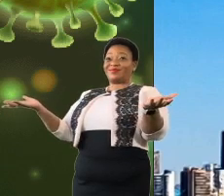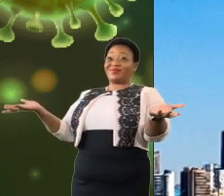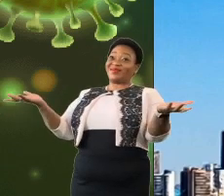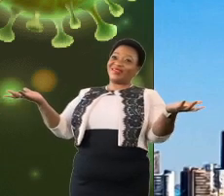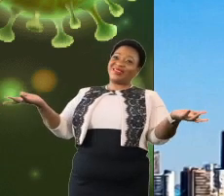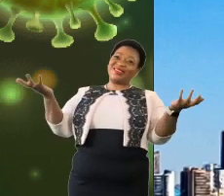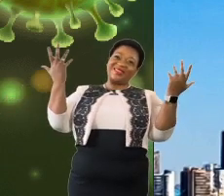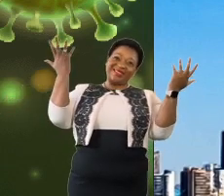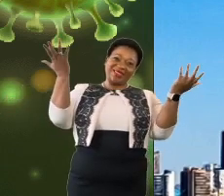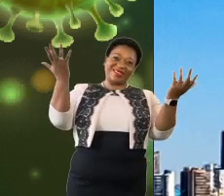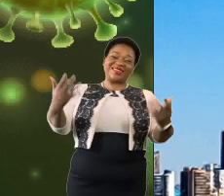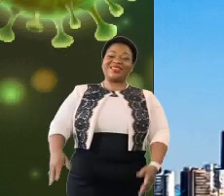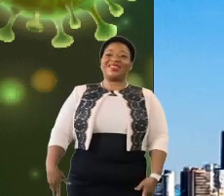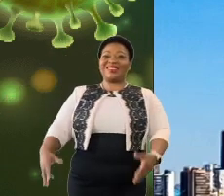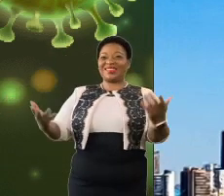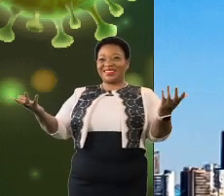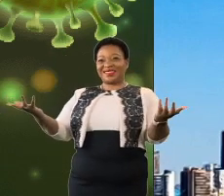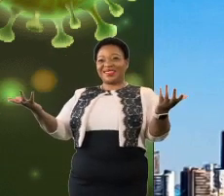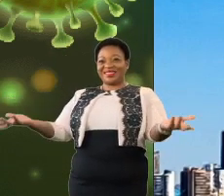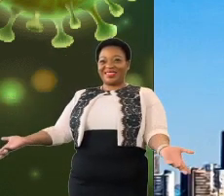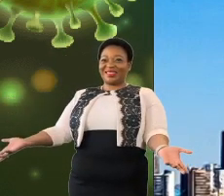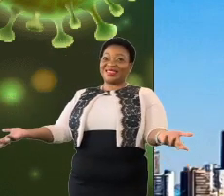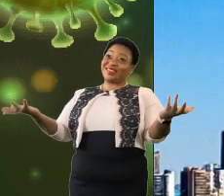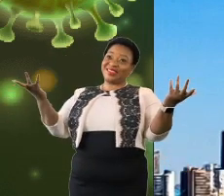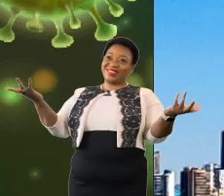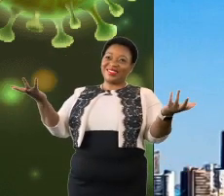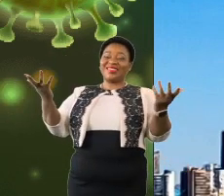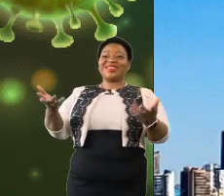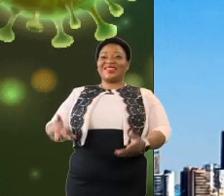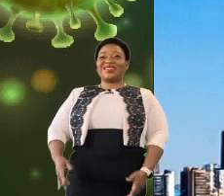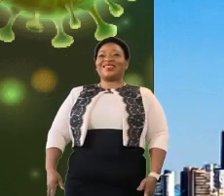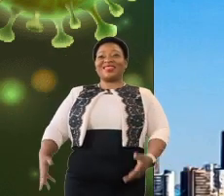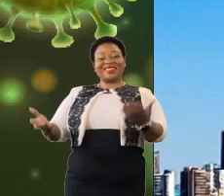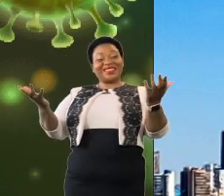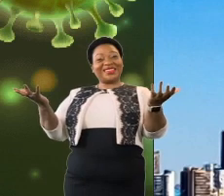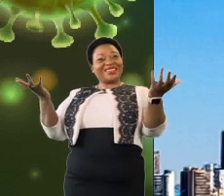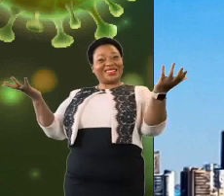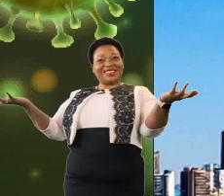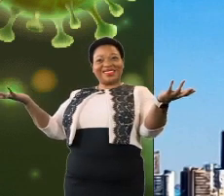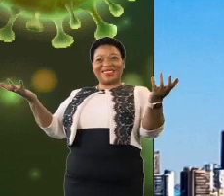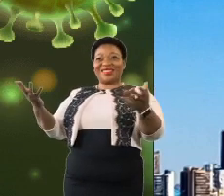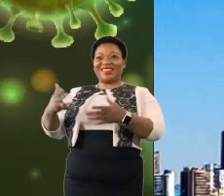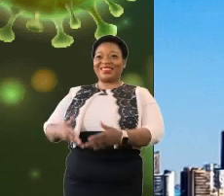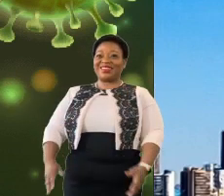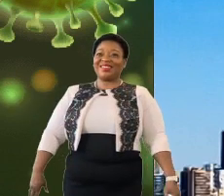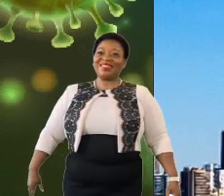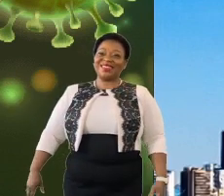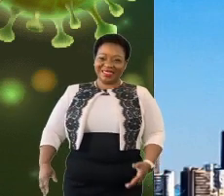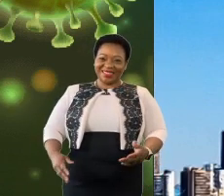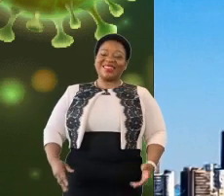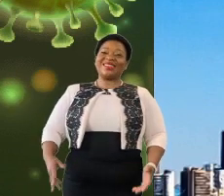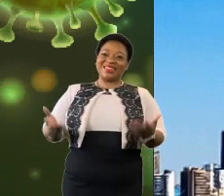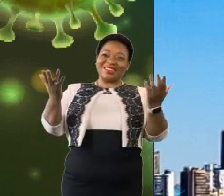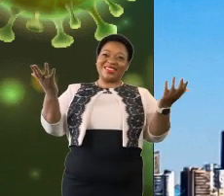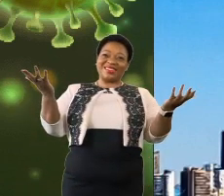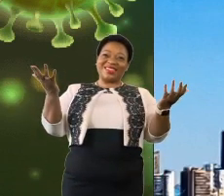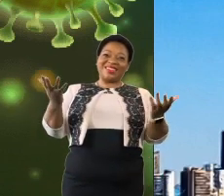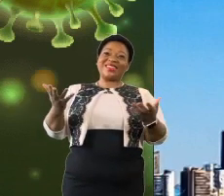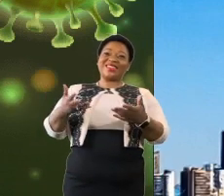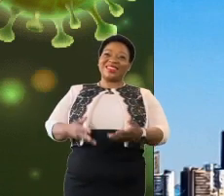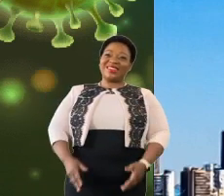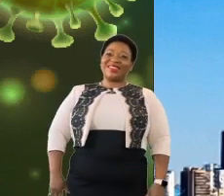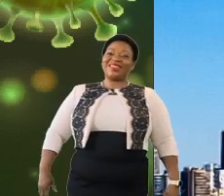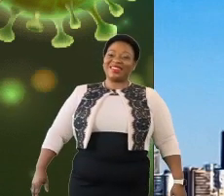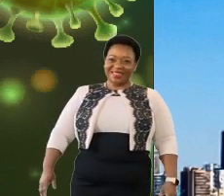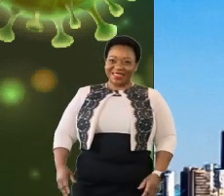into our region. We've got to also take into account that red tape, particularly related to cumbersome supply chain management policies